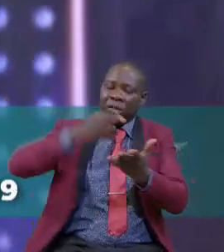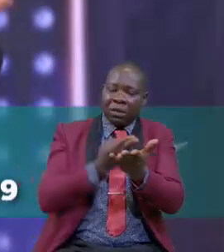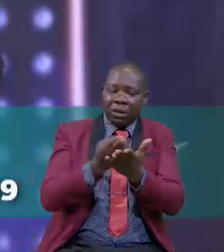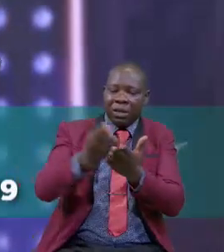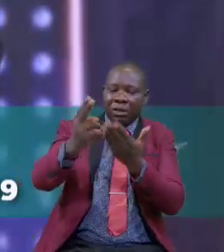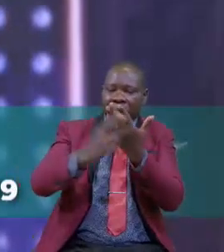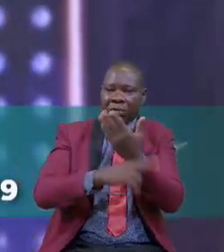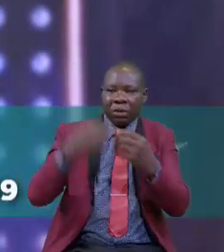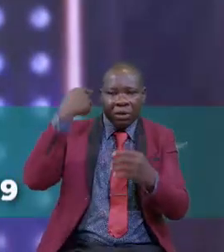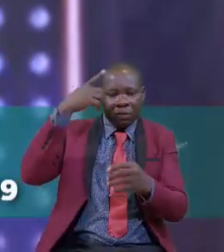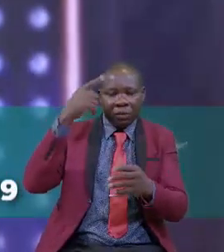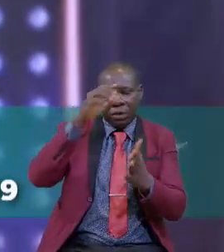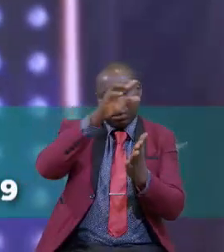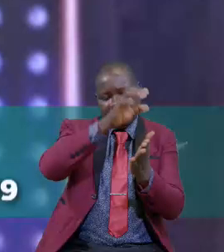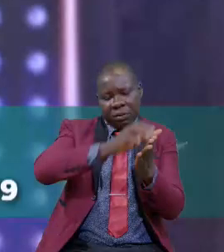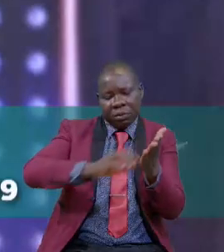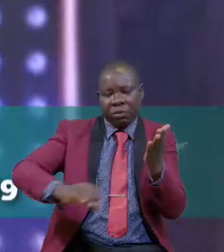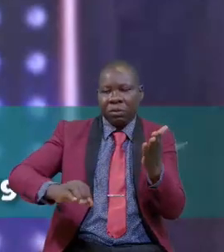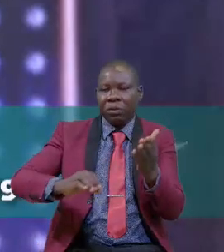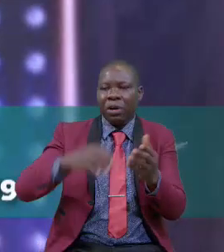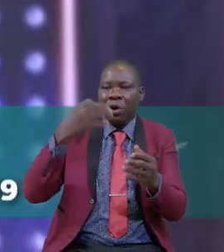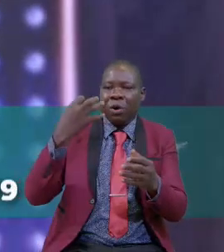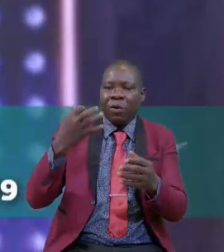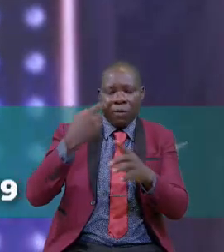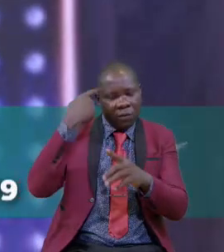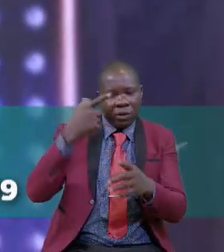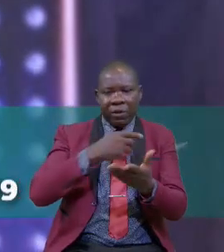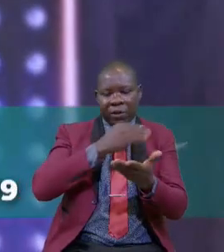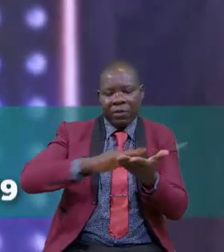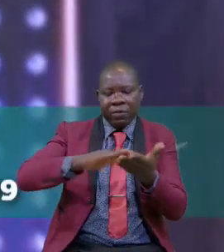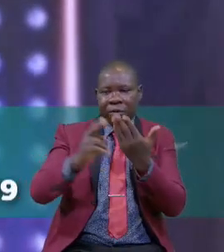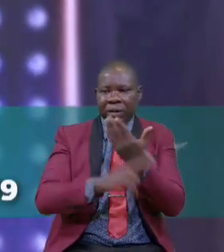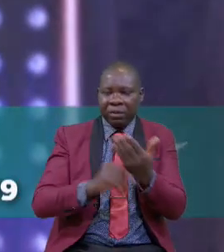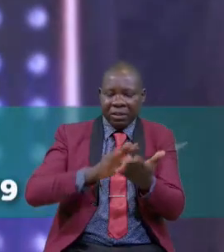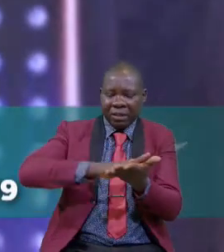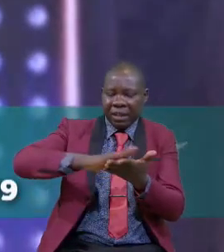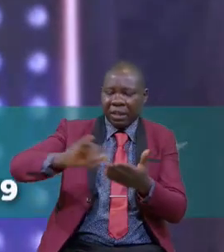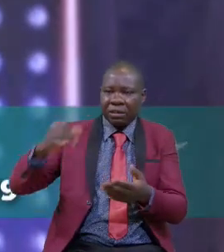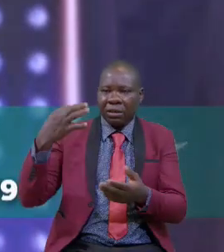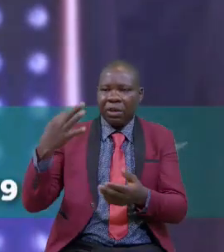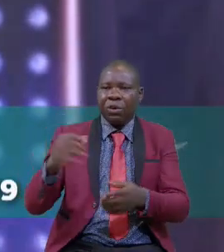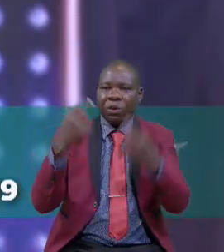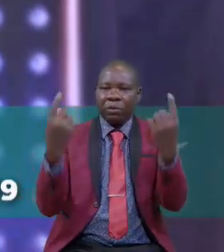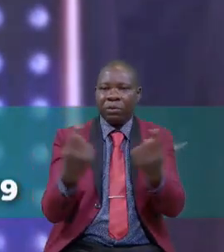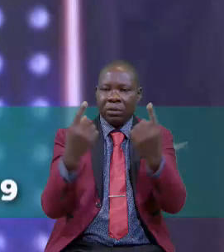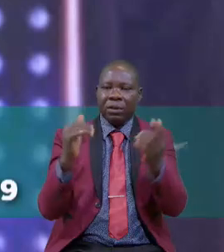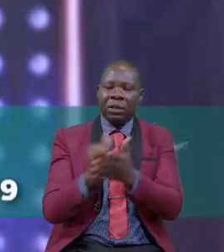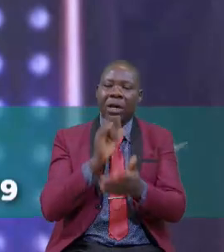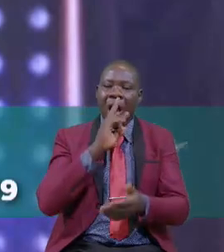removal, for the forgiveness, for the blotting out, for the cleansing of sins that are passed through